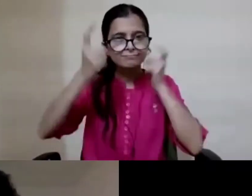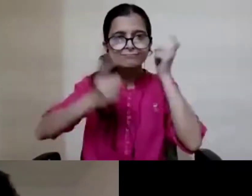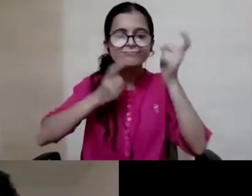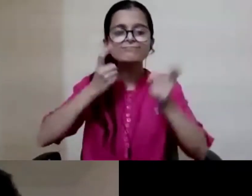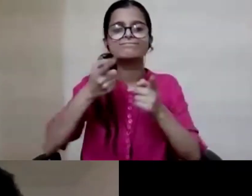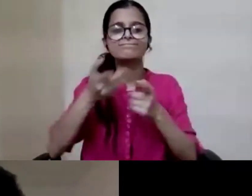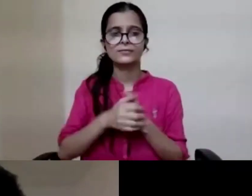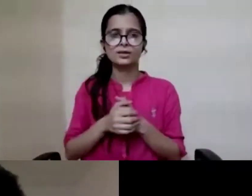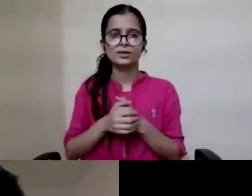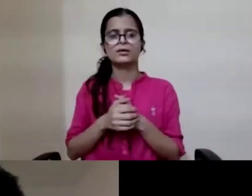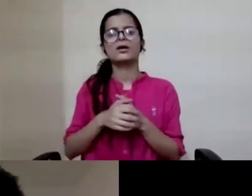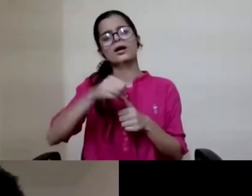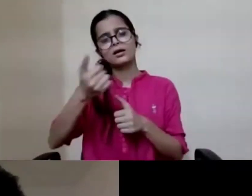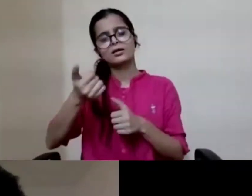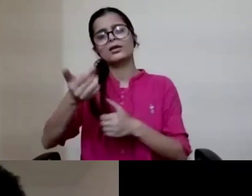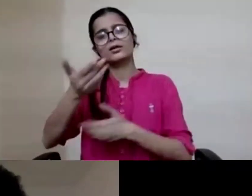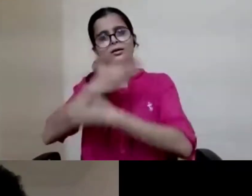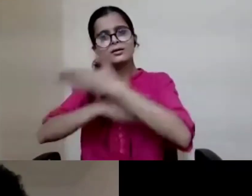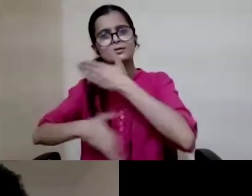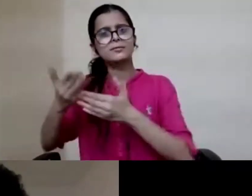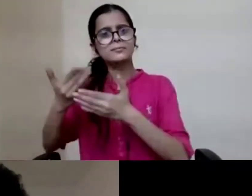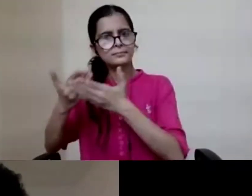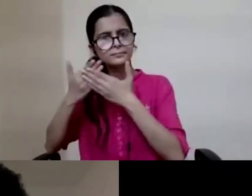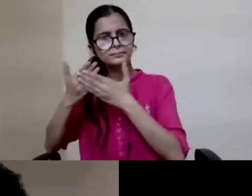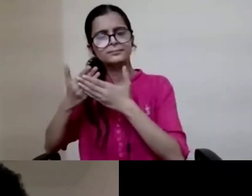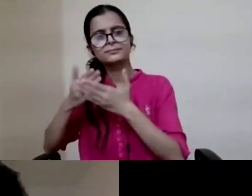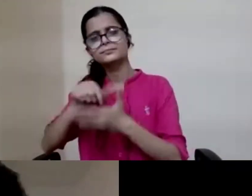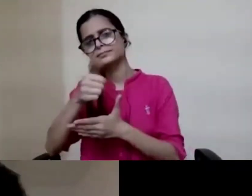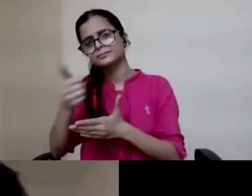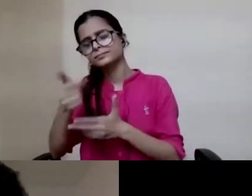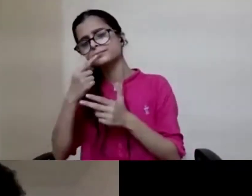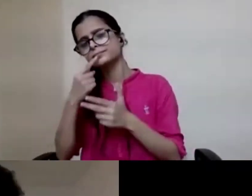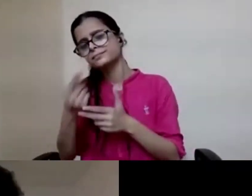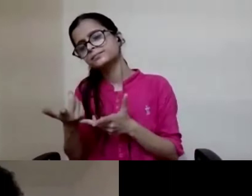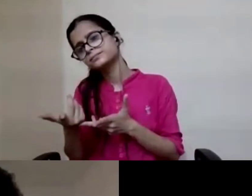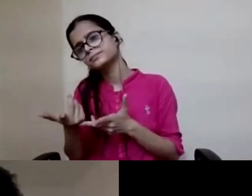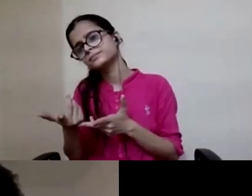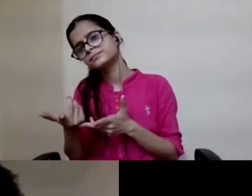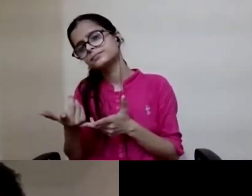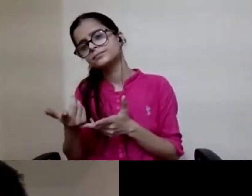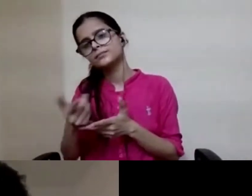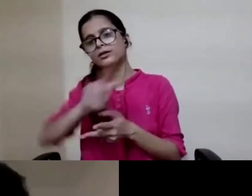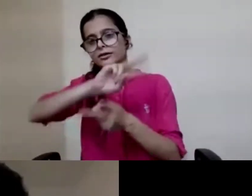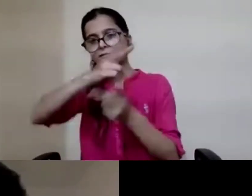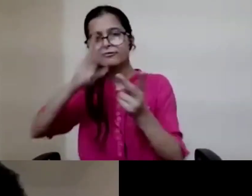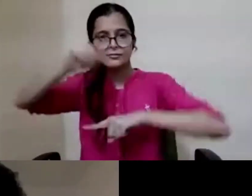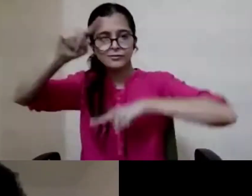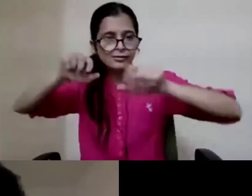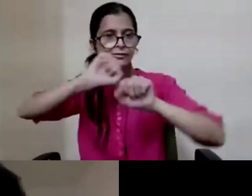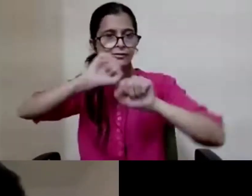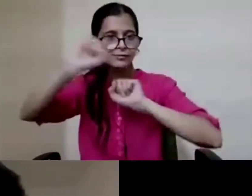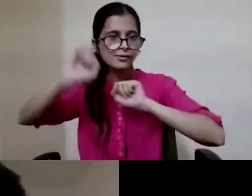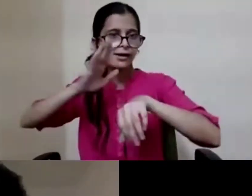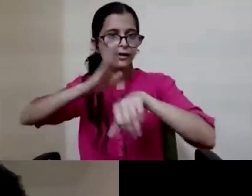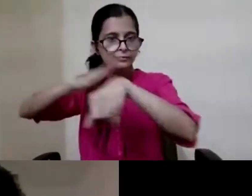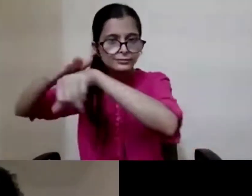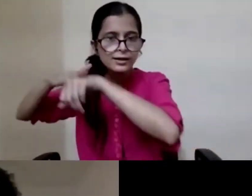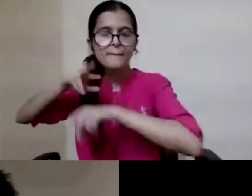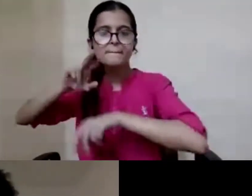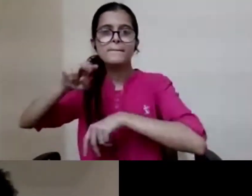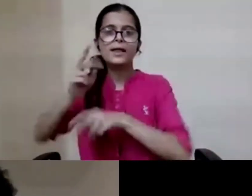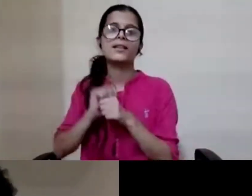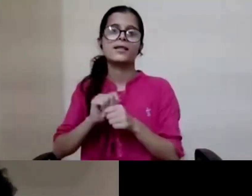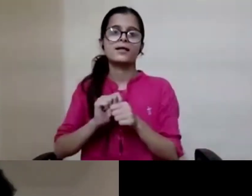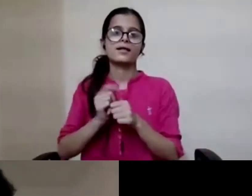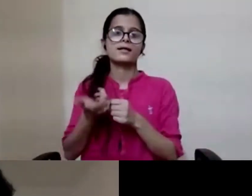studies, on the other hand, takes the diversity of experiences or diversity of meanings as its